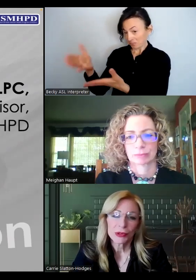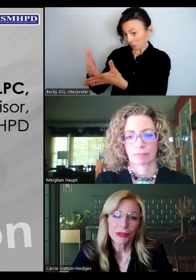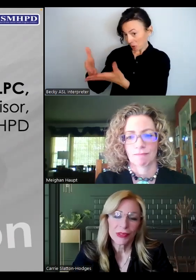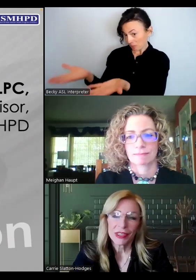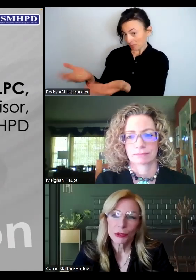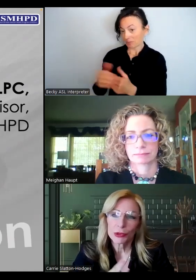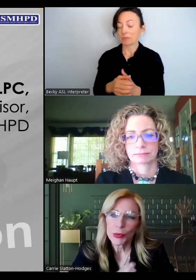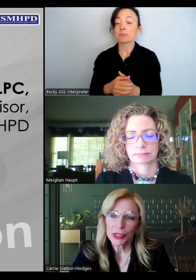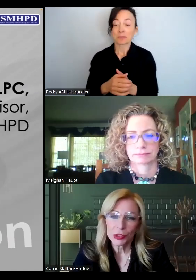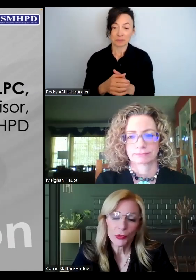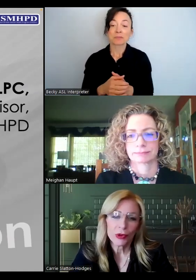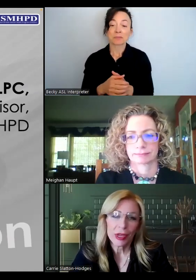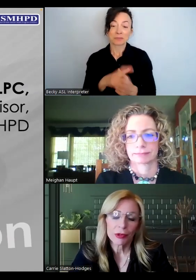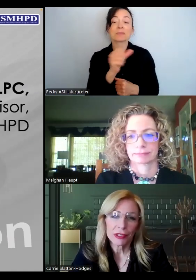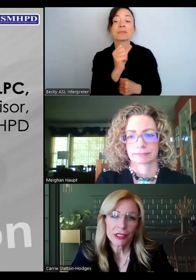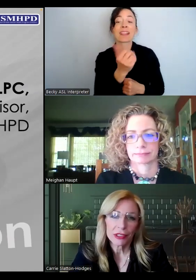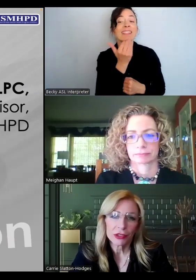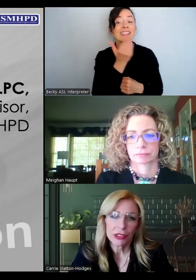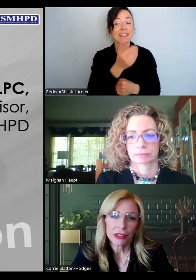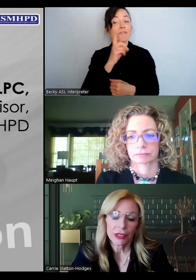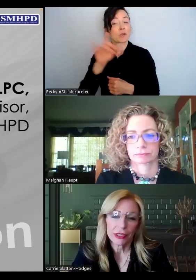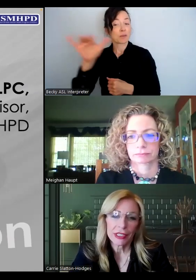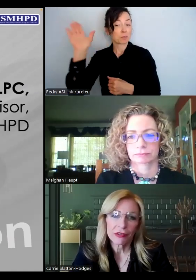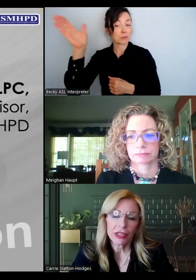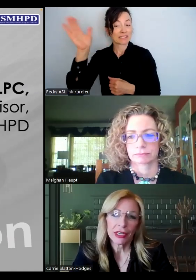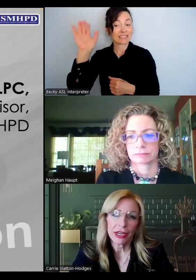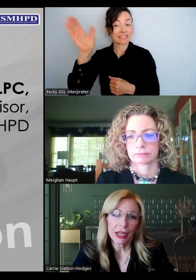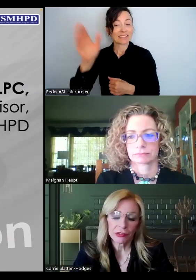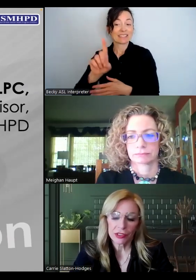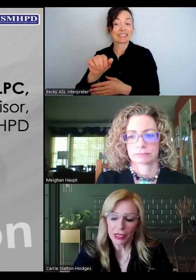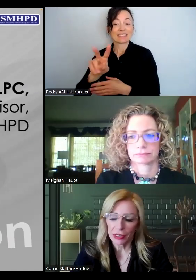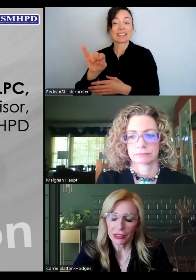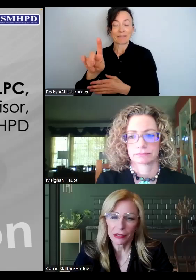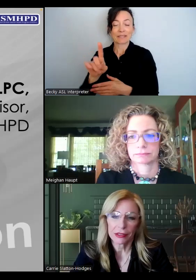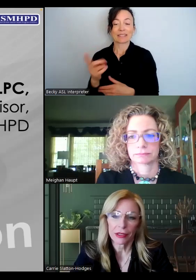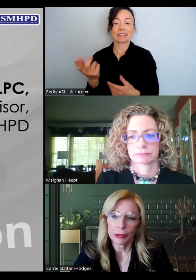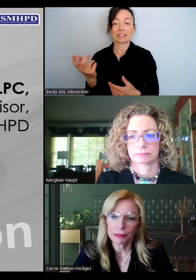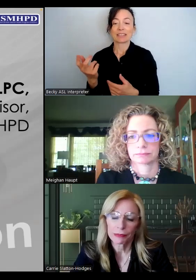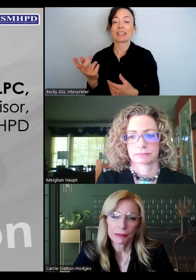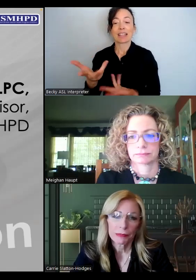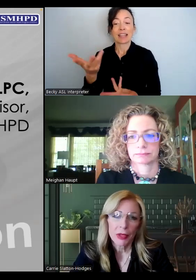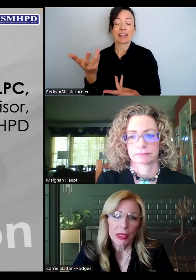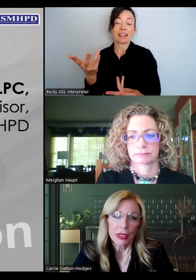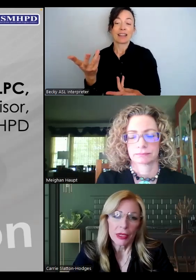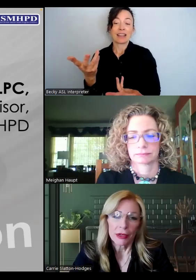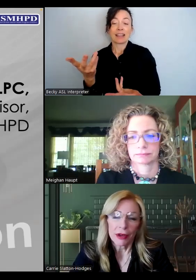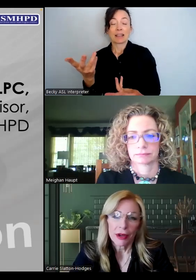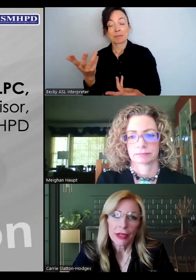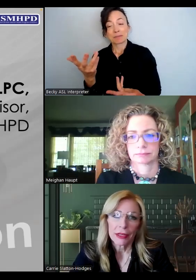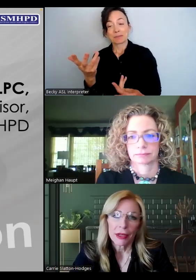Yes, well, thank you so much for that presentation, David. And I have to say, it's